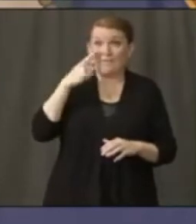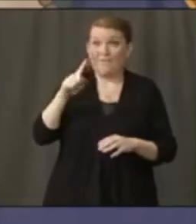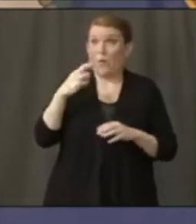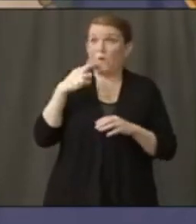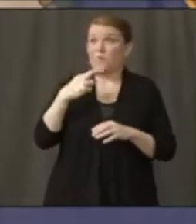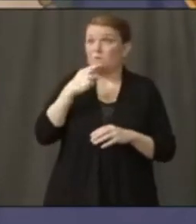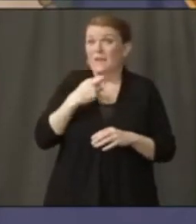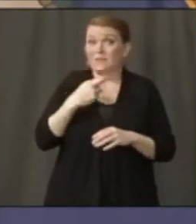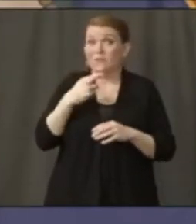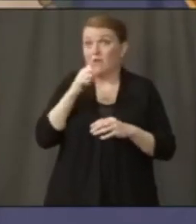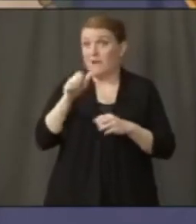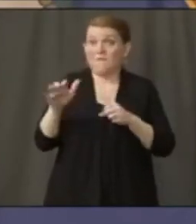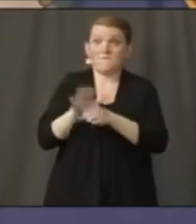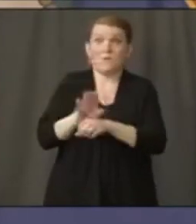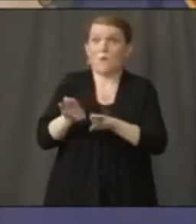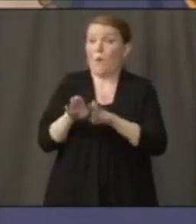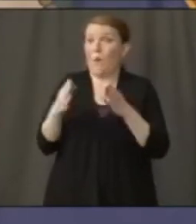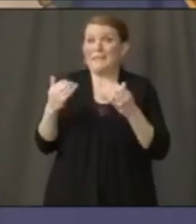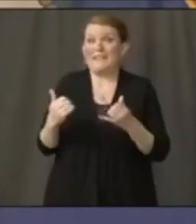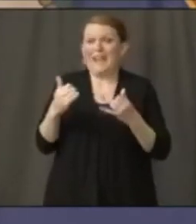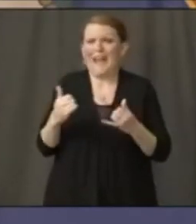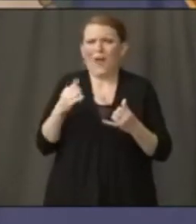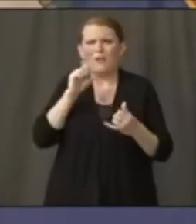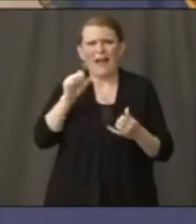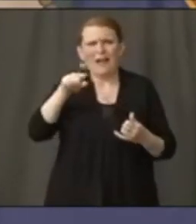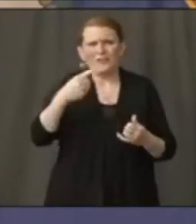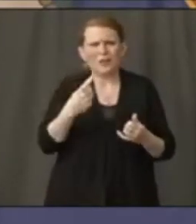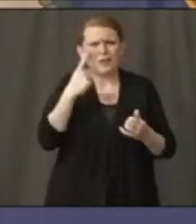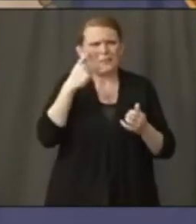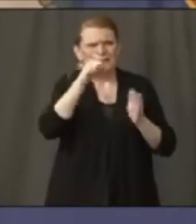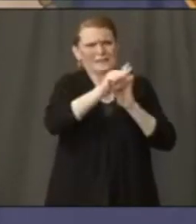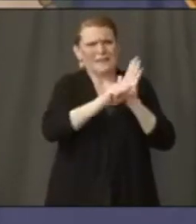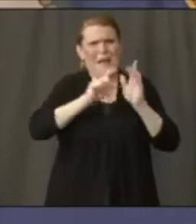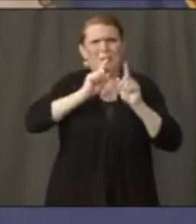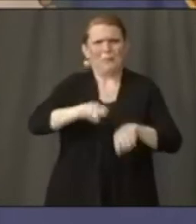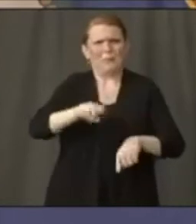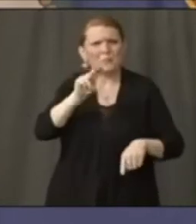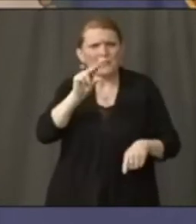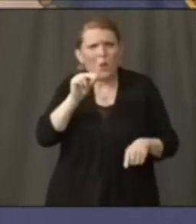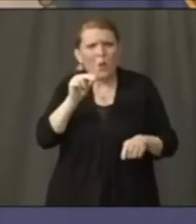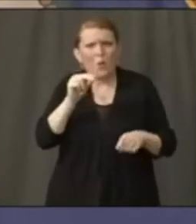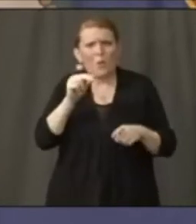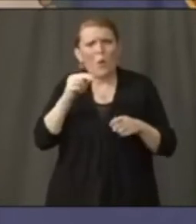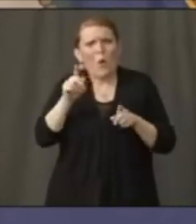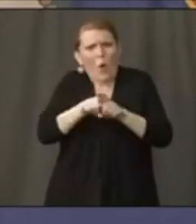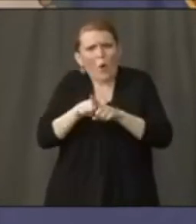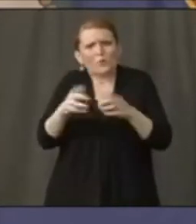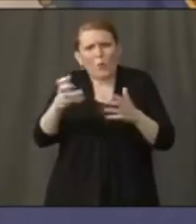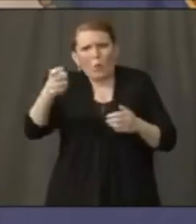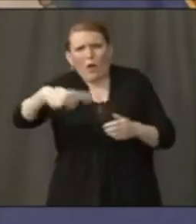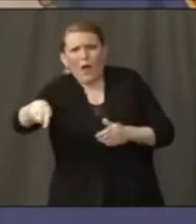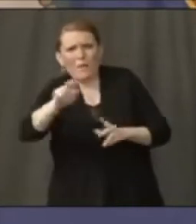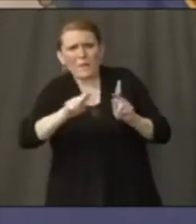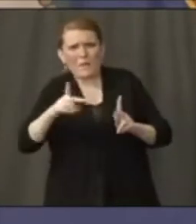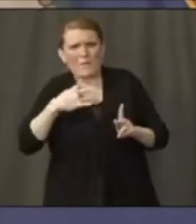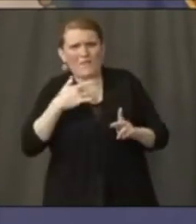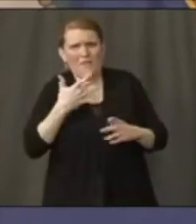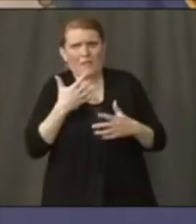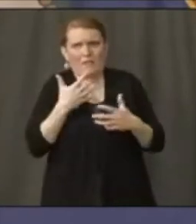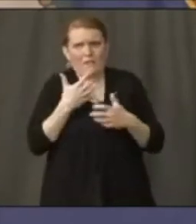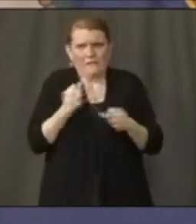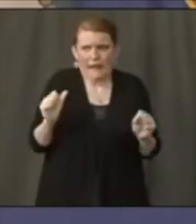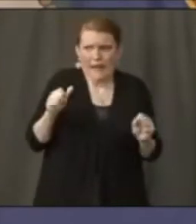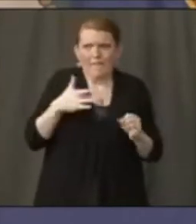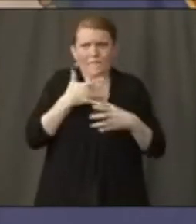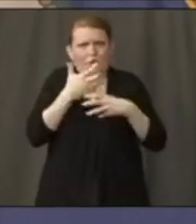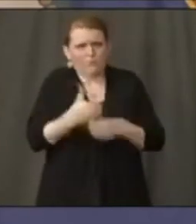that the waiters are wearing masks. They're using proper hygiene. Everything's 6 feet apart. And I think over a period of amount of time, at